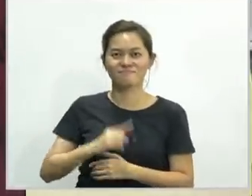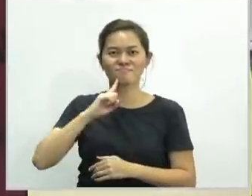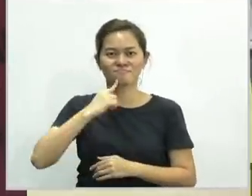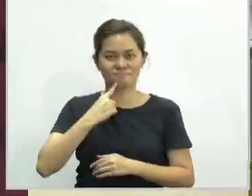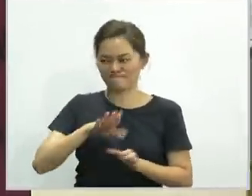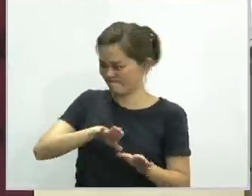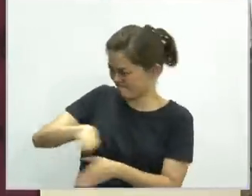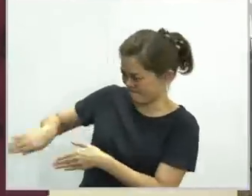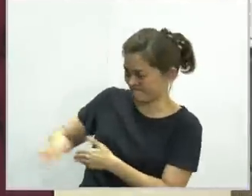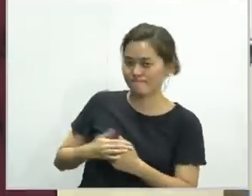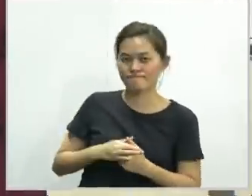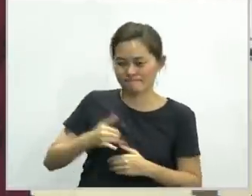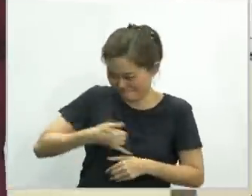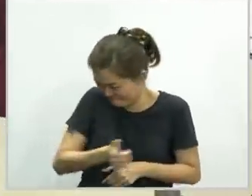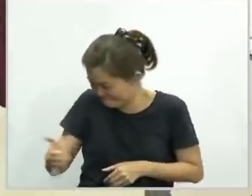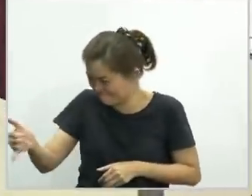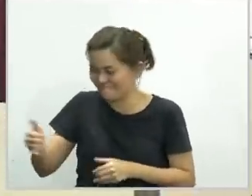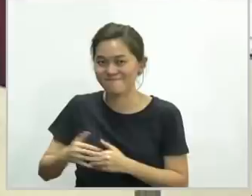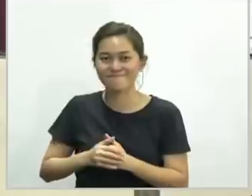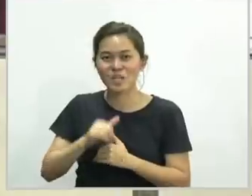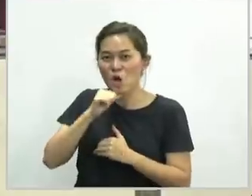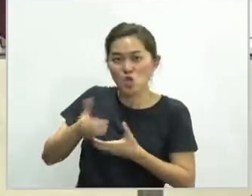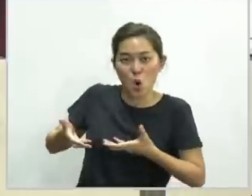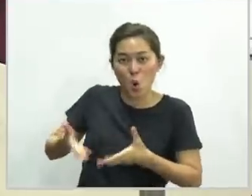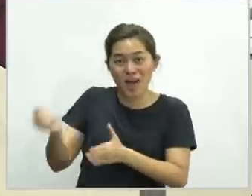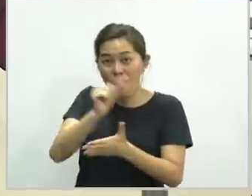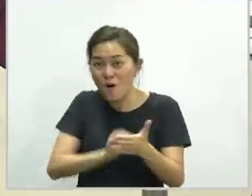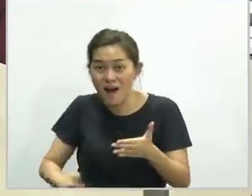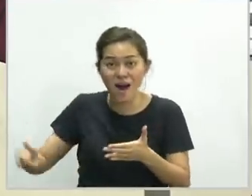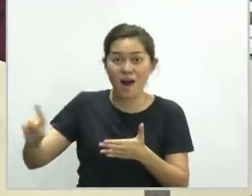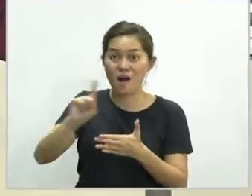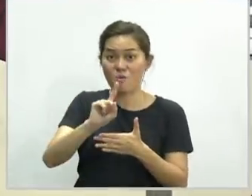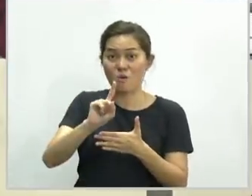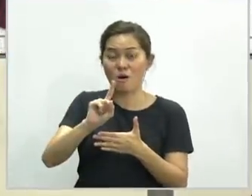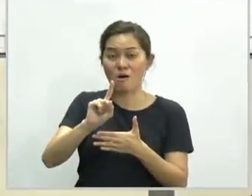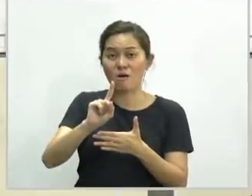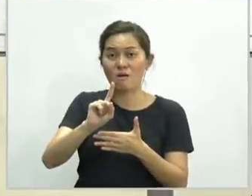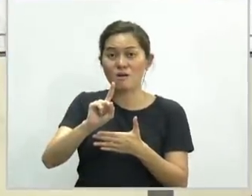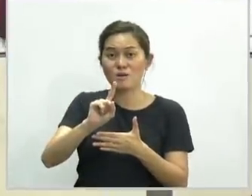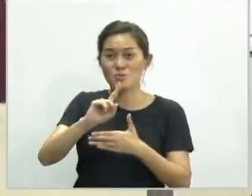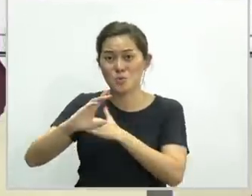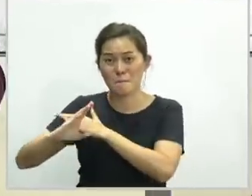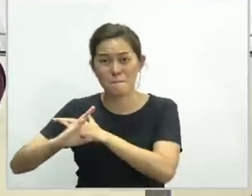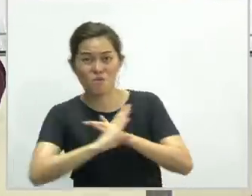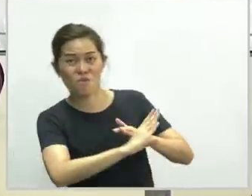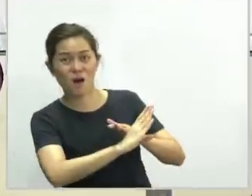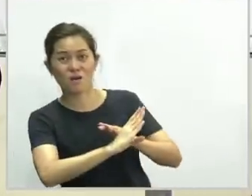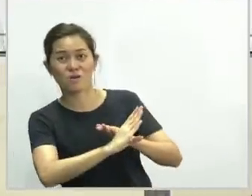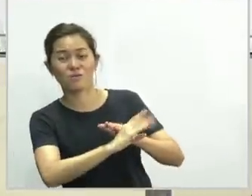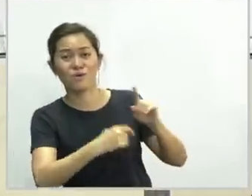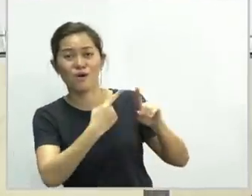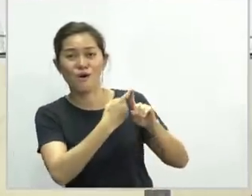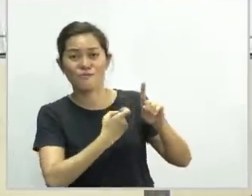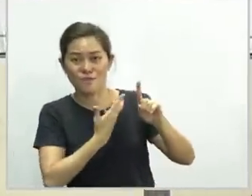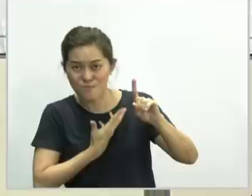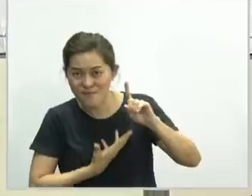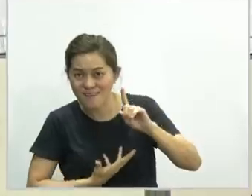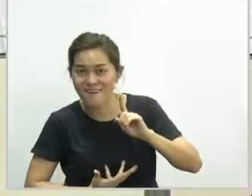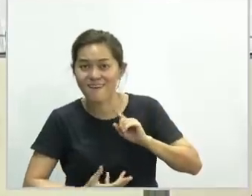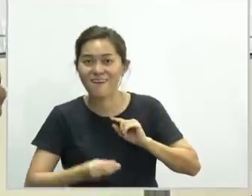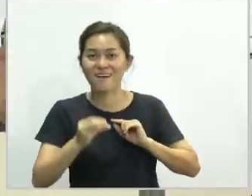Seriously. Don't allow anyone to hinder you from